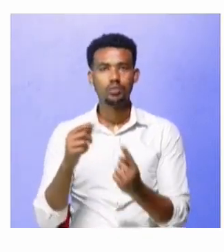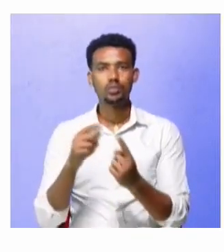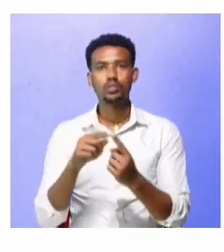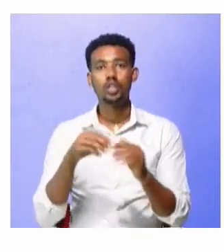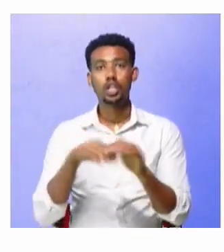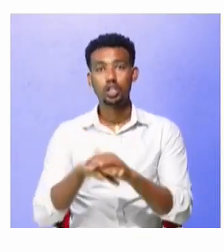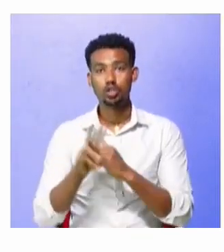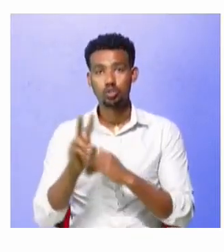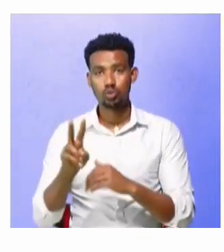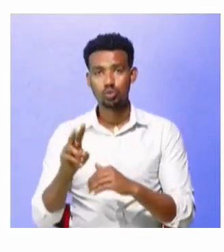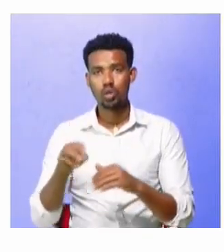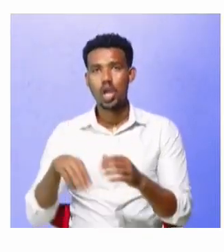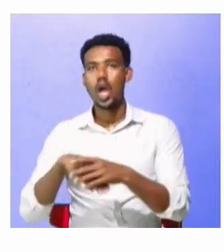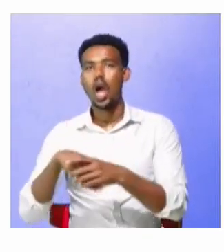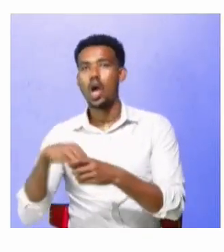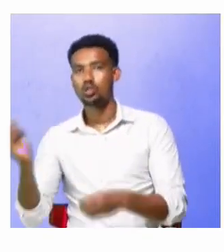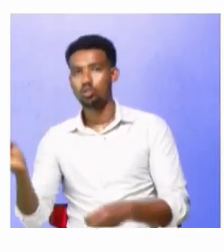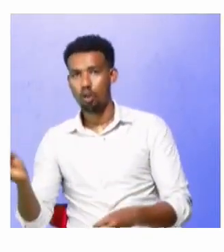out of,